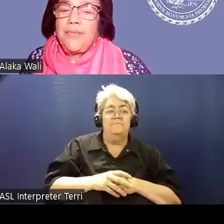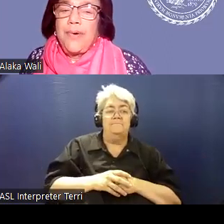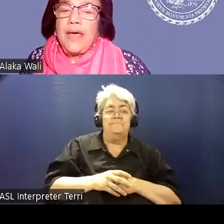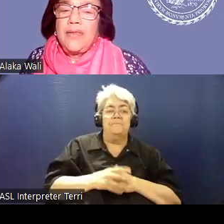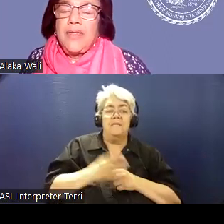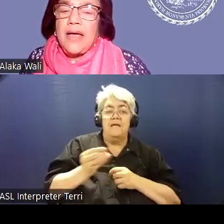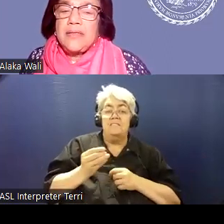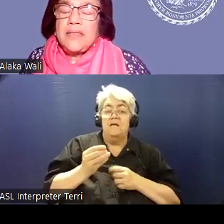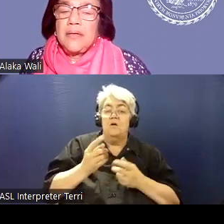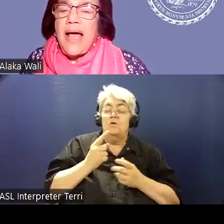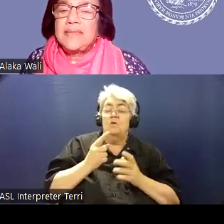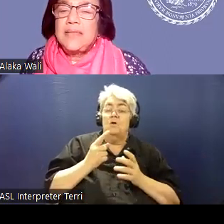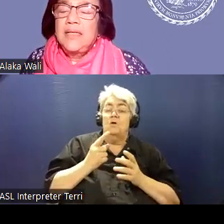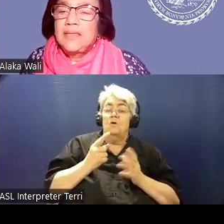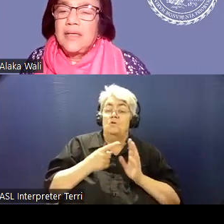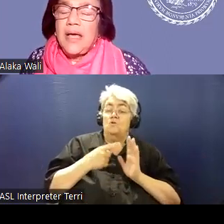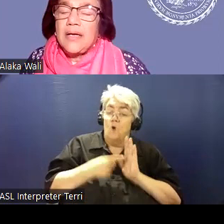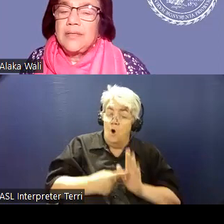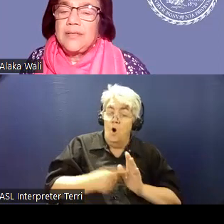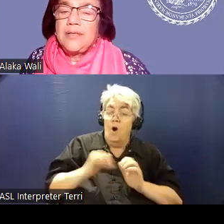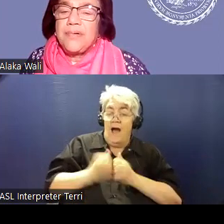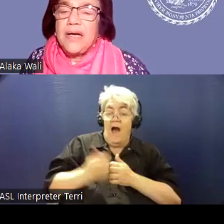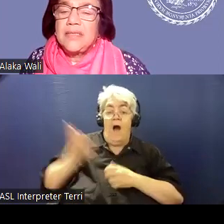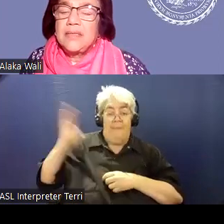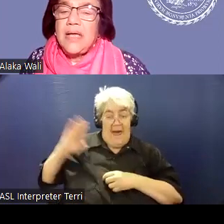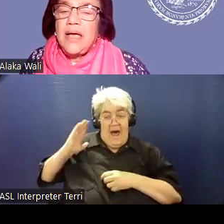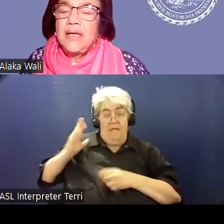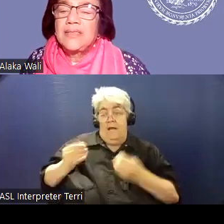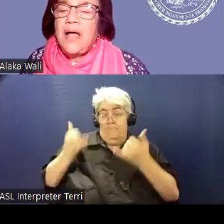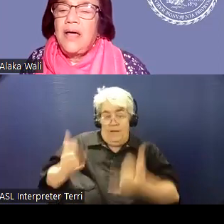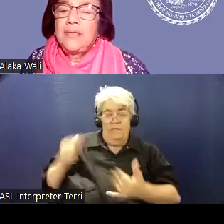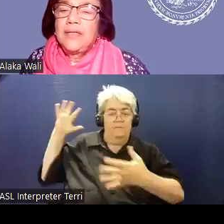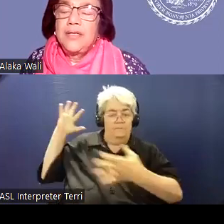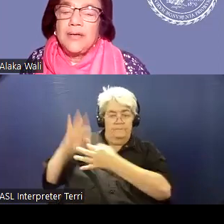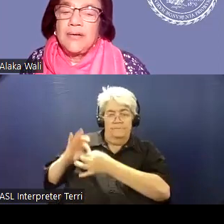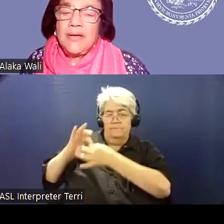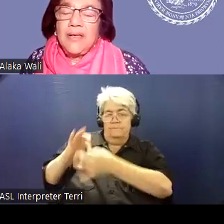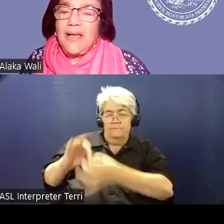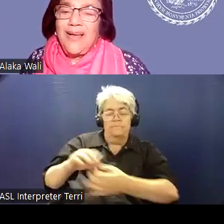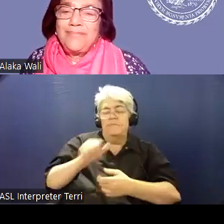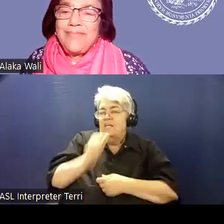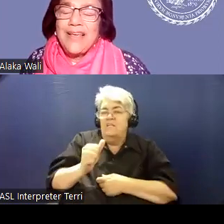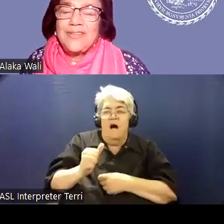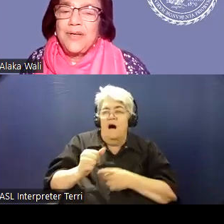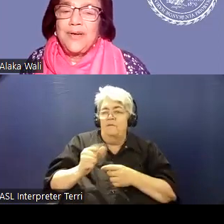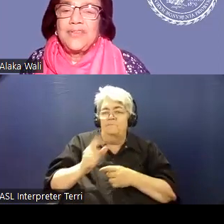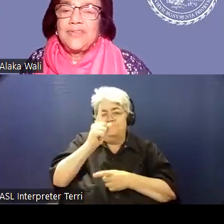showcase the way that past is connected to the present, that it's not a linear experience. It's not